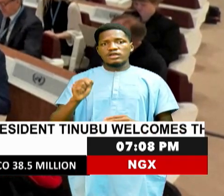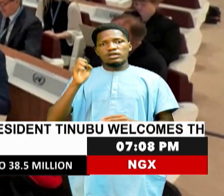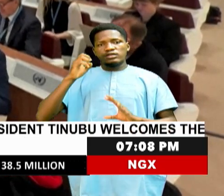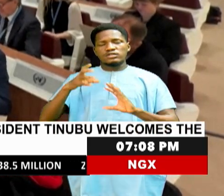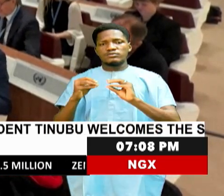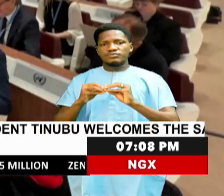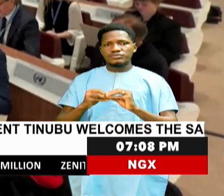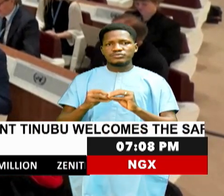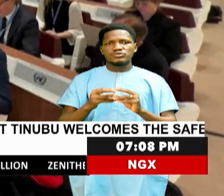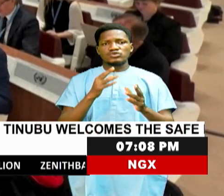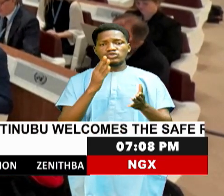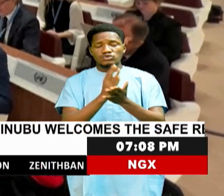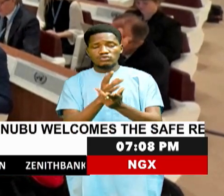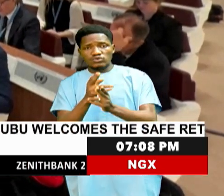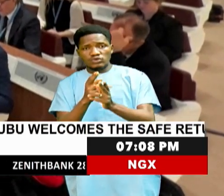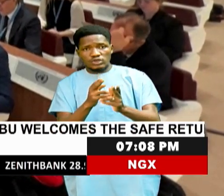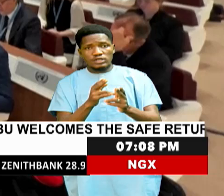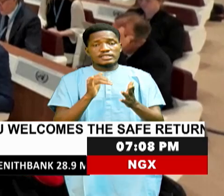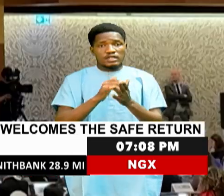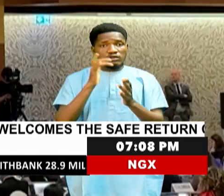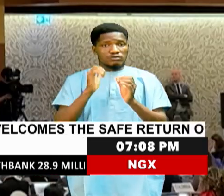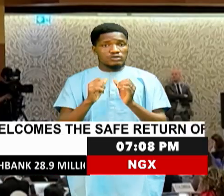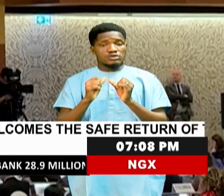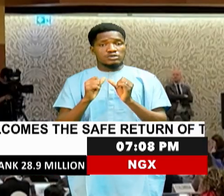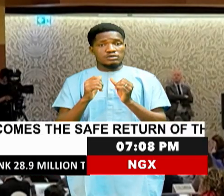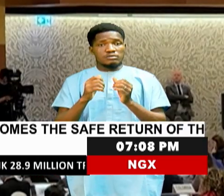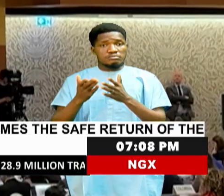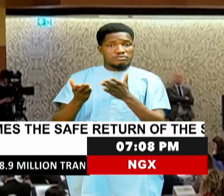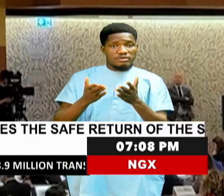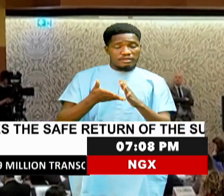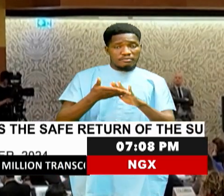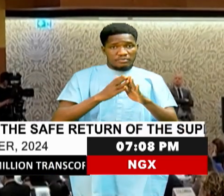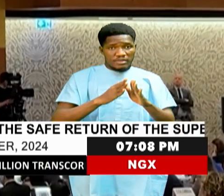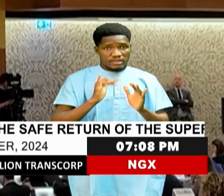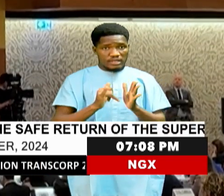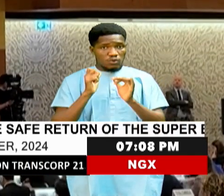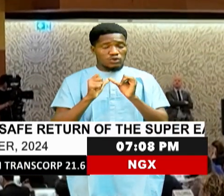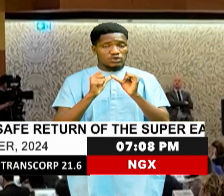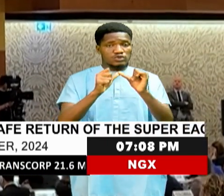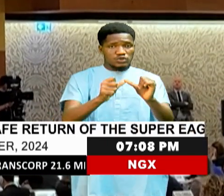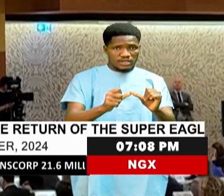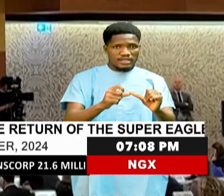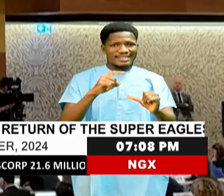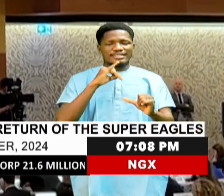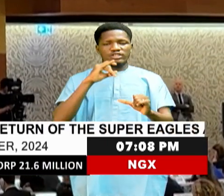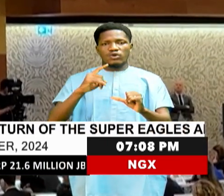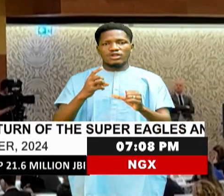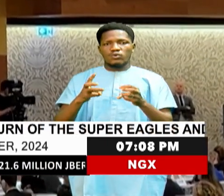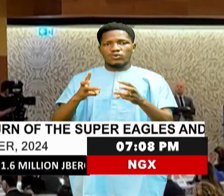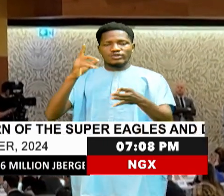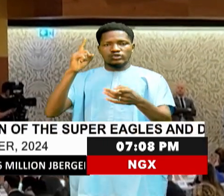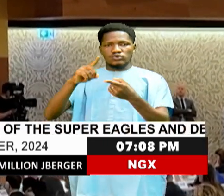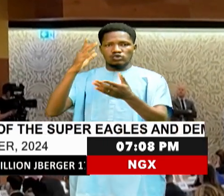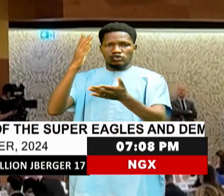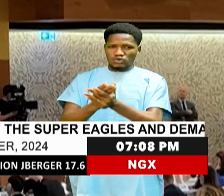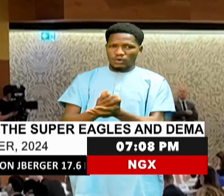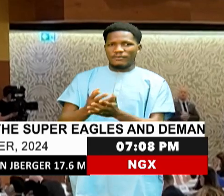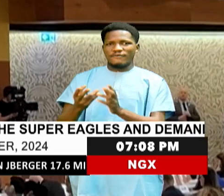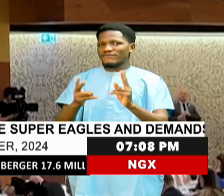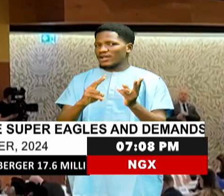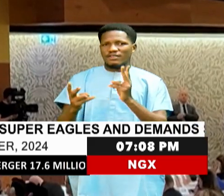by a meaningful peace process is the only way to break the cycle of violence, of hatred, of misery.